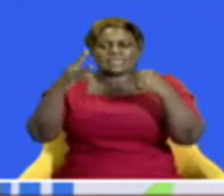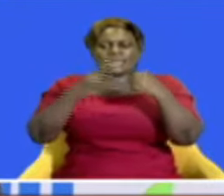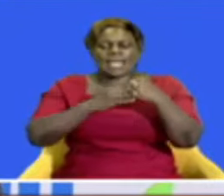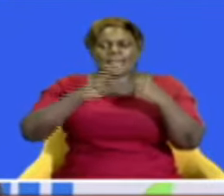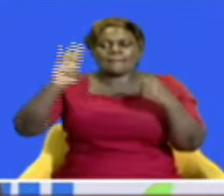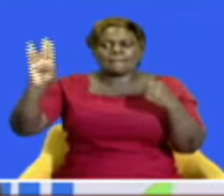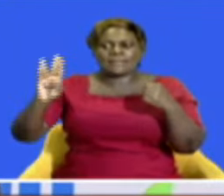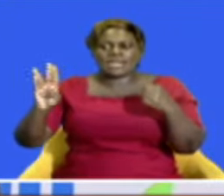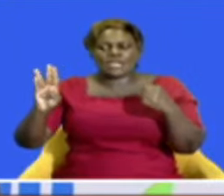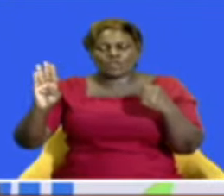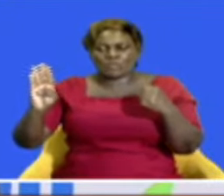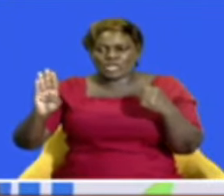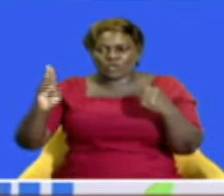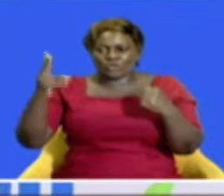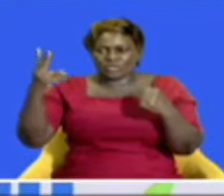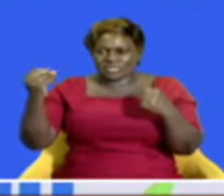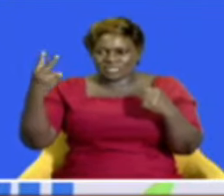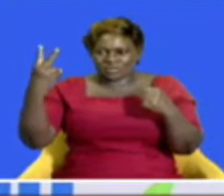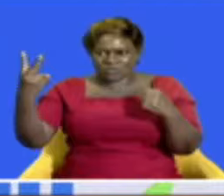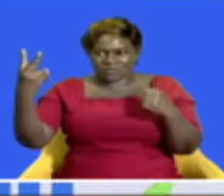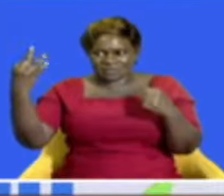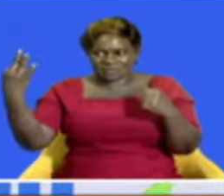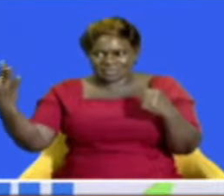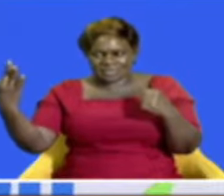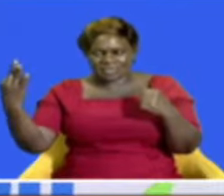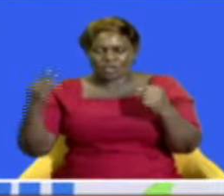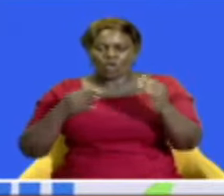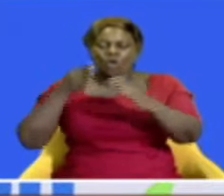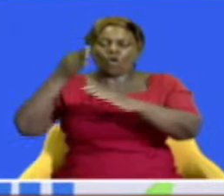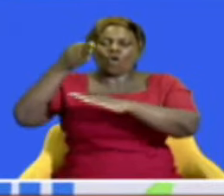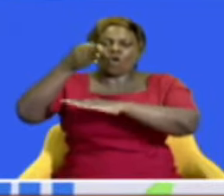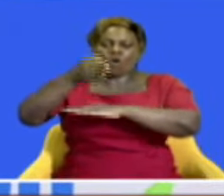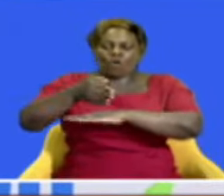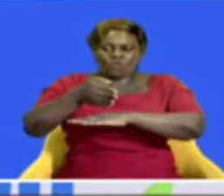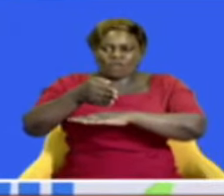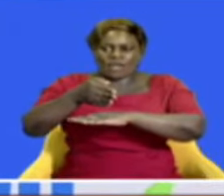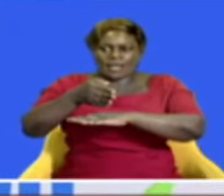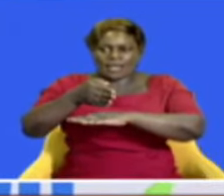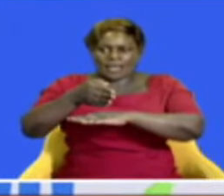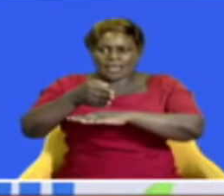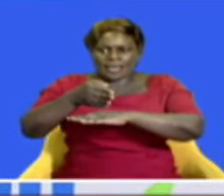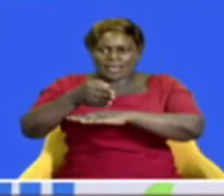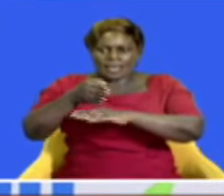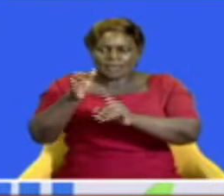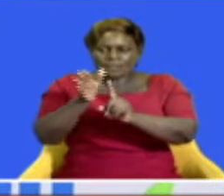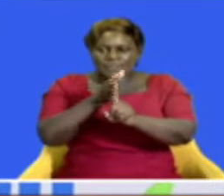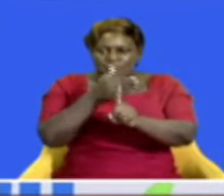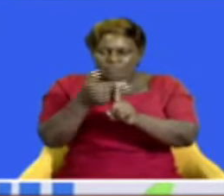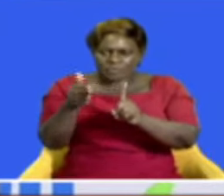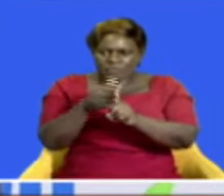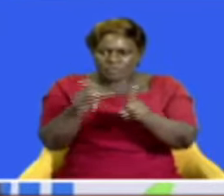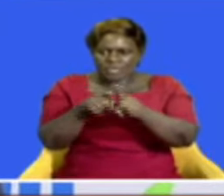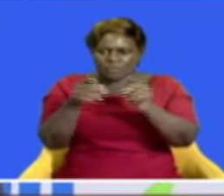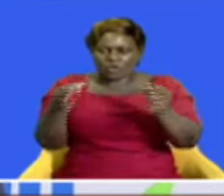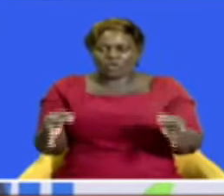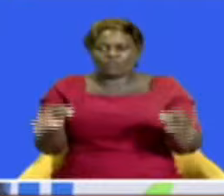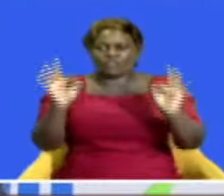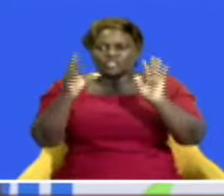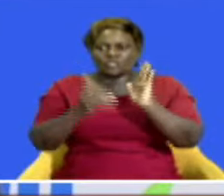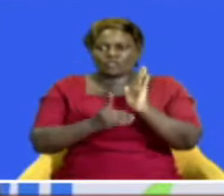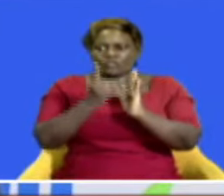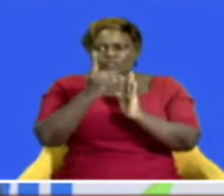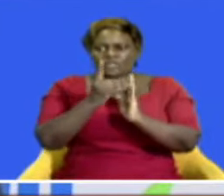US$669 billion in 2023, surpassing foreign direct investments and official